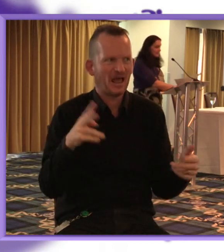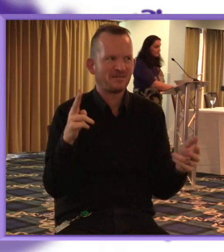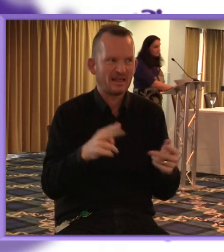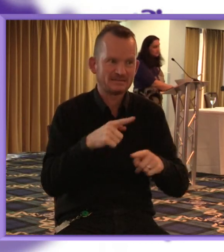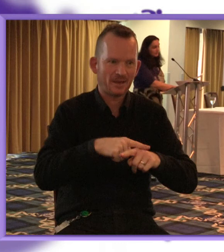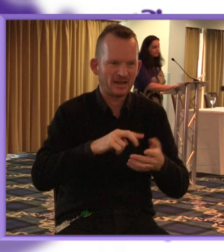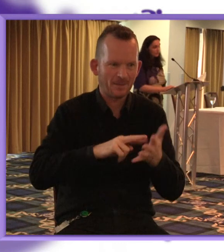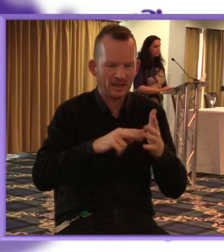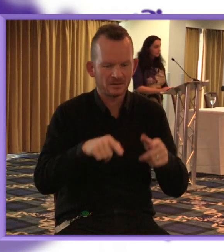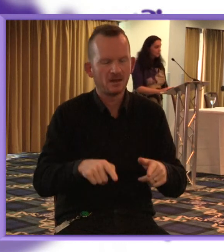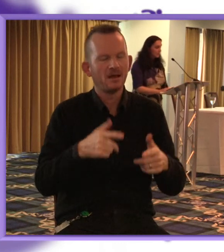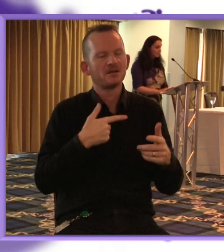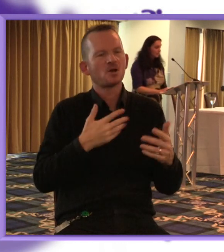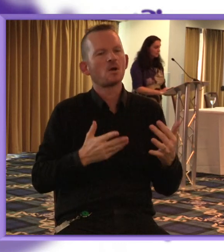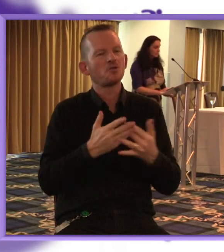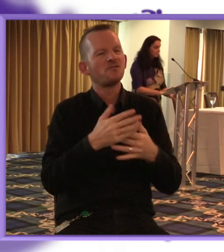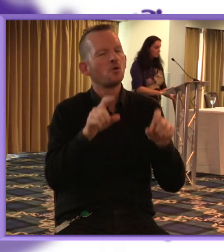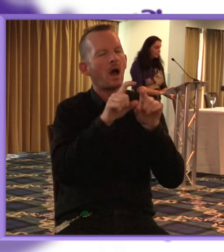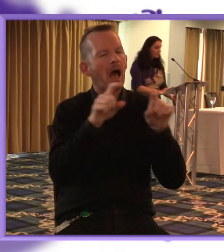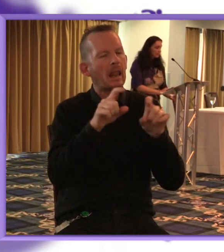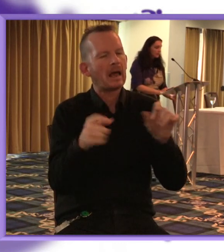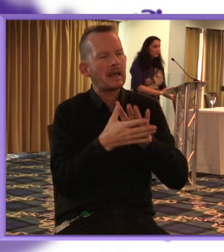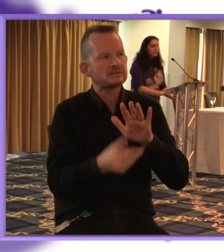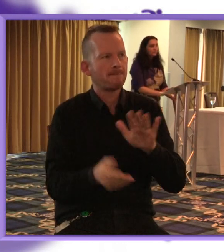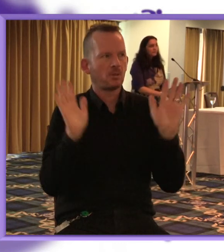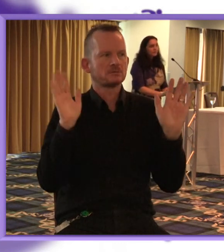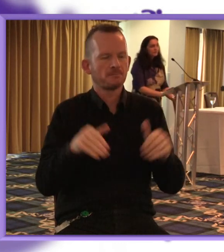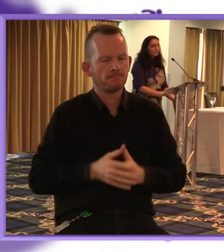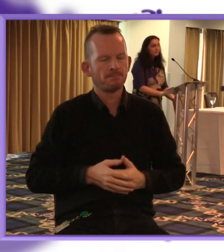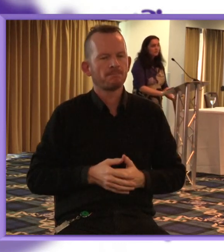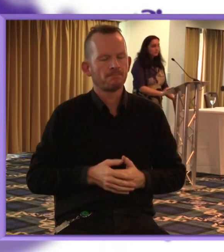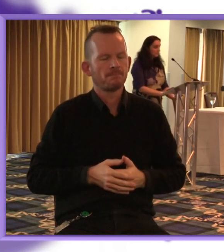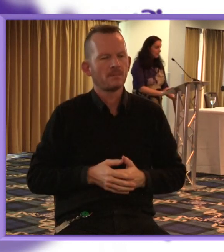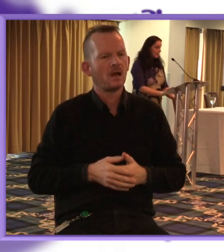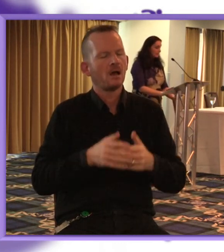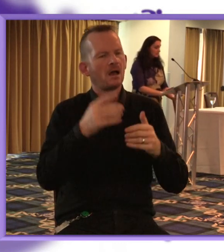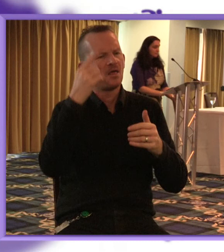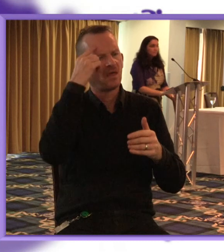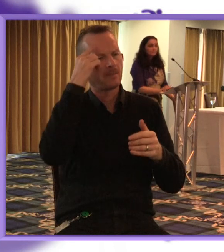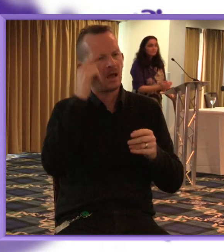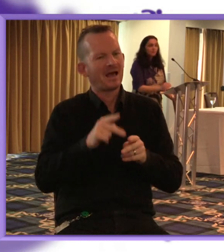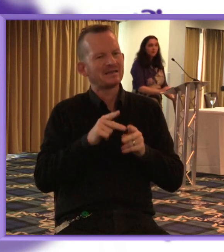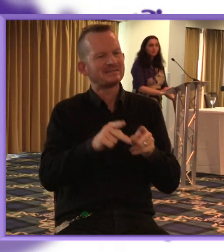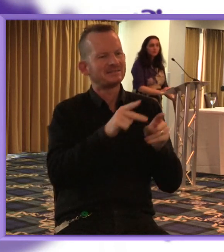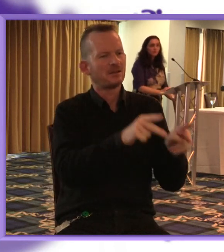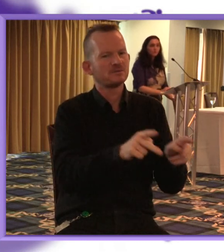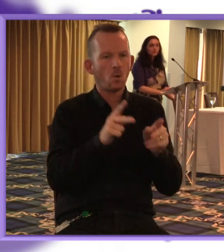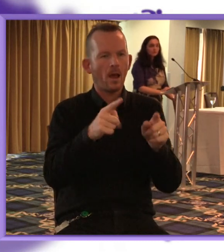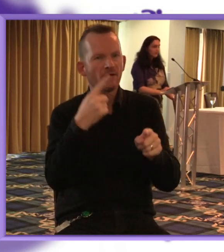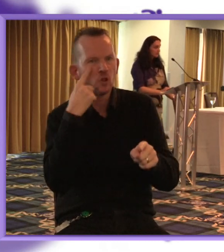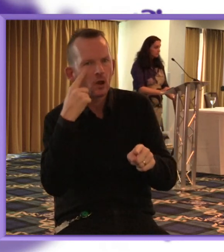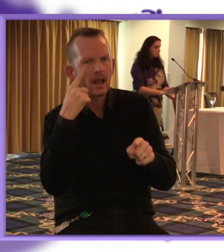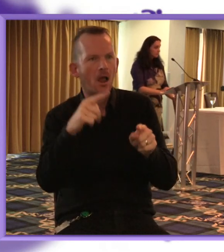planned, so I'm just going to sort of go for a few highlights. If we think about systems as a way of looking